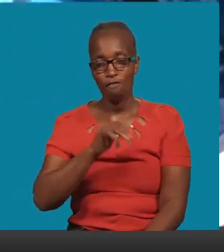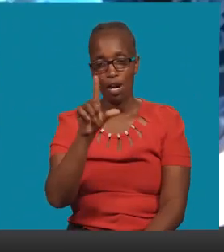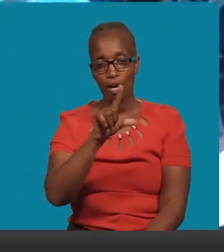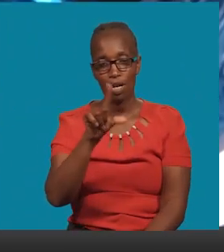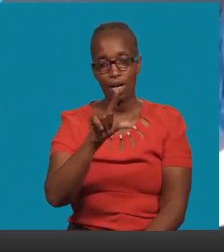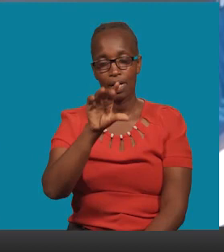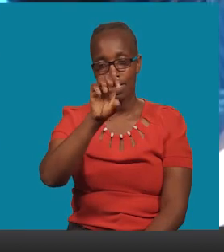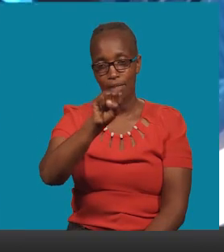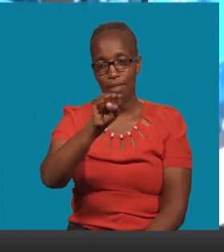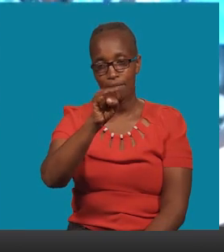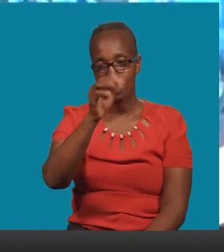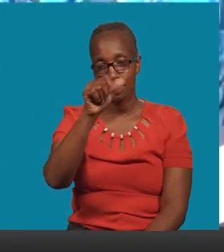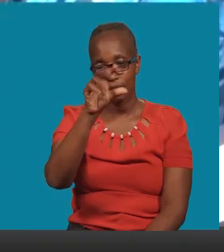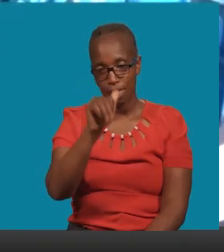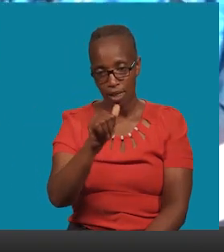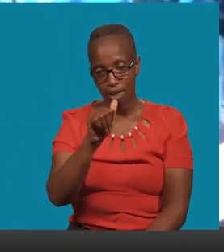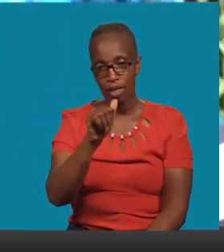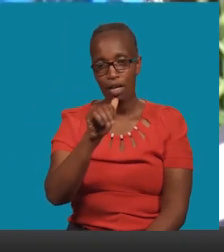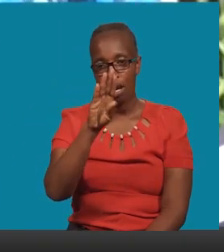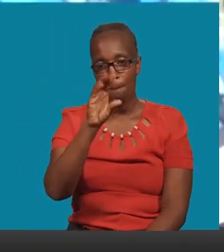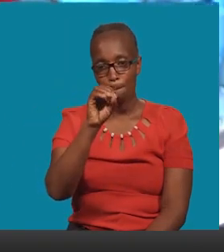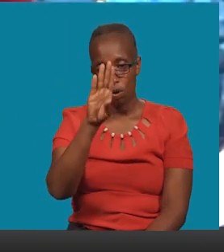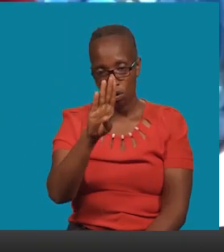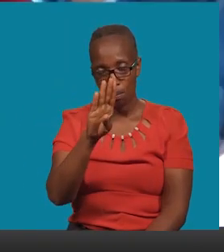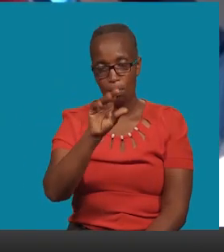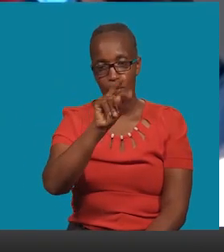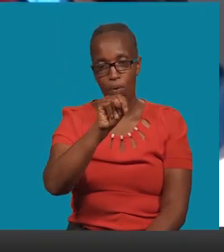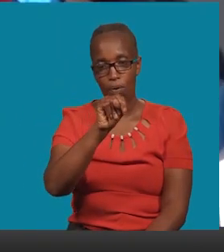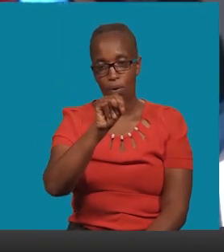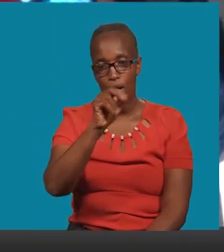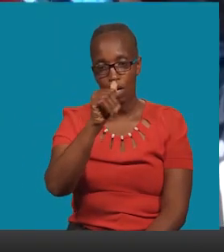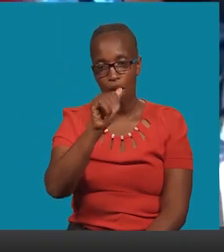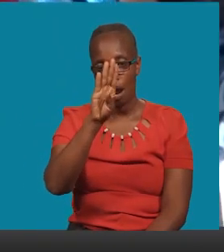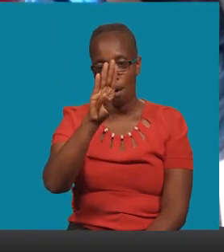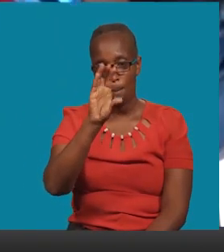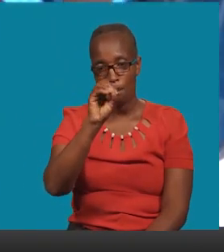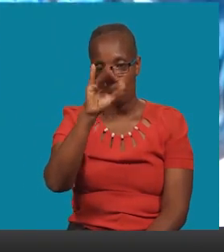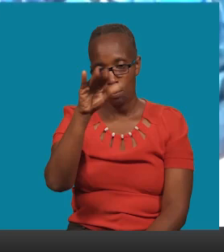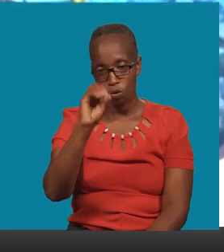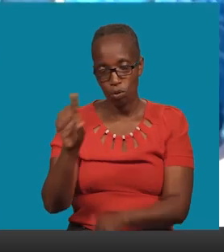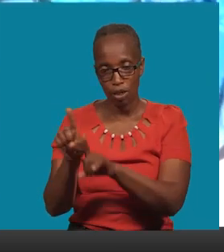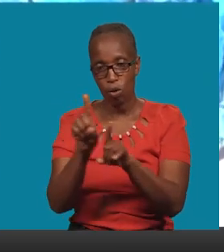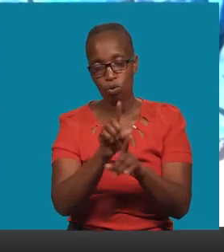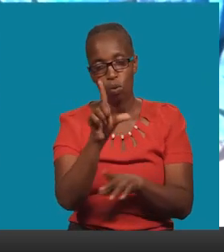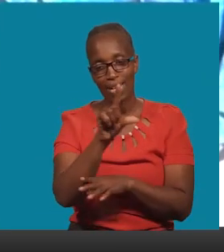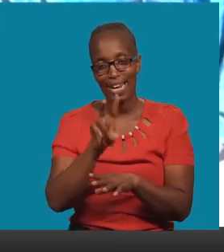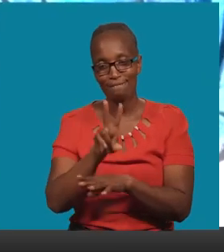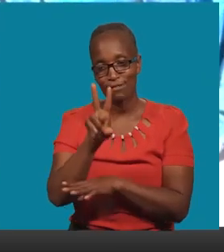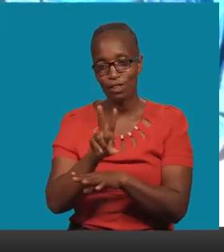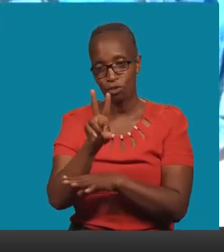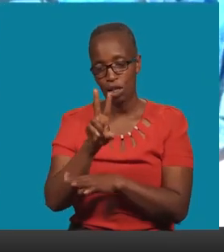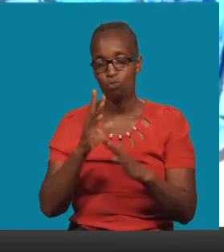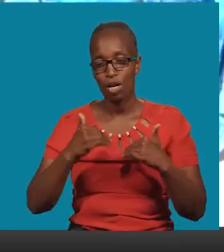ecosystem. We have Lake Sare, Lake Kanyaboli, Lake Bob, Lake Namboyo, and